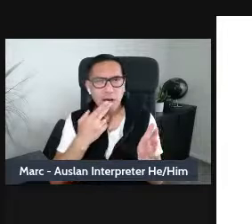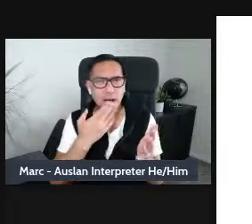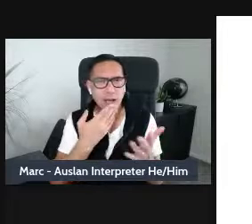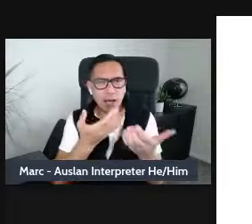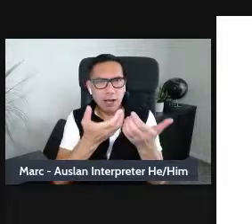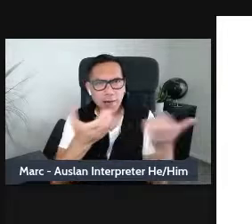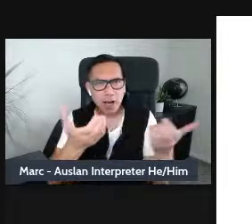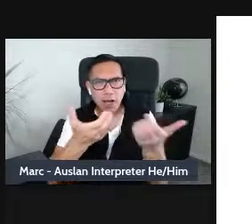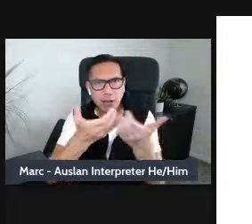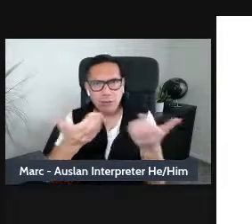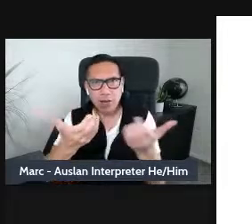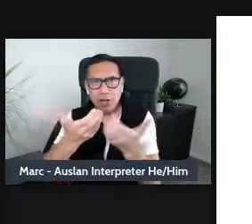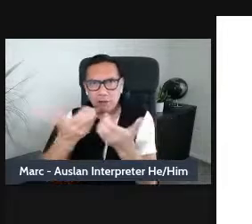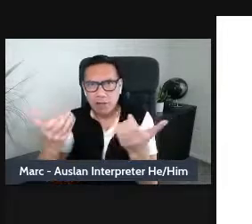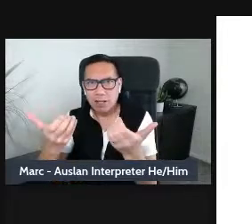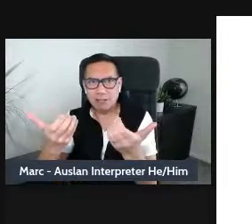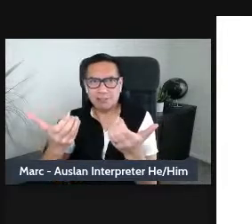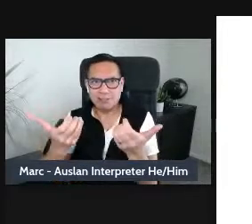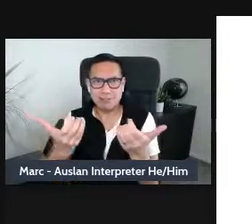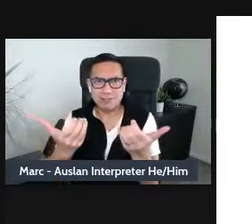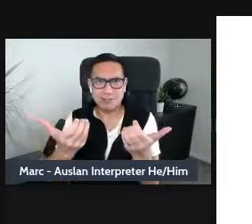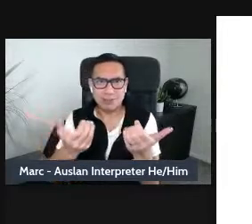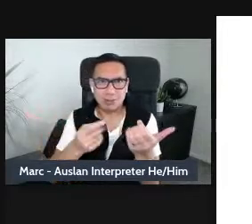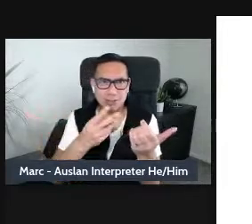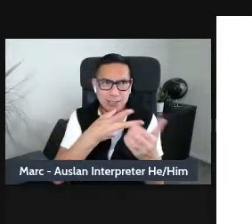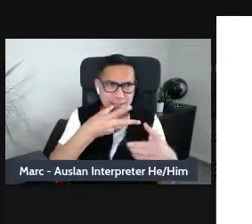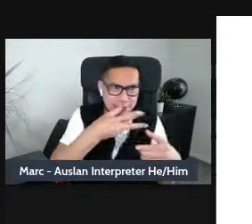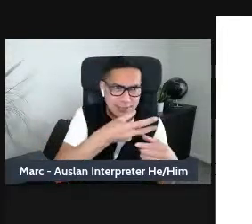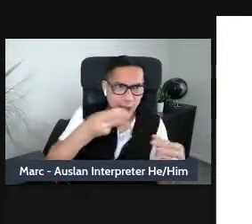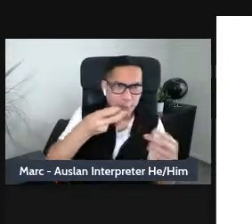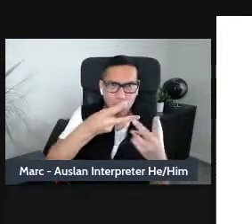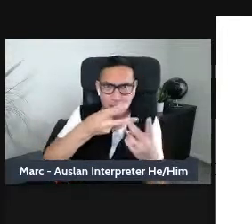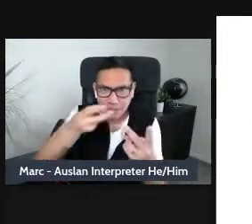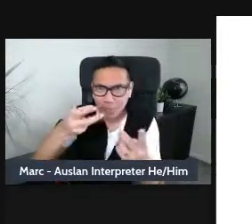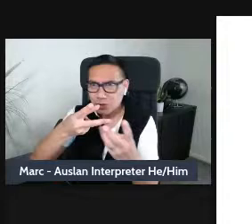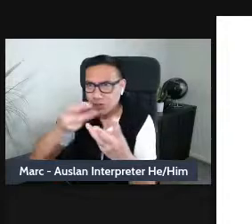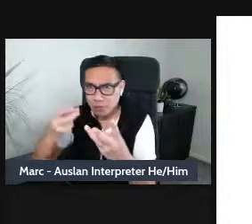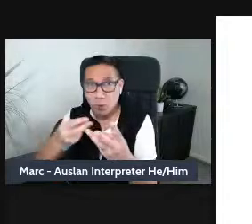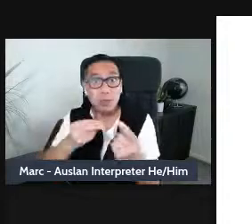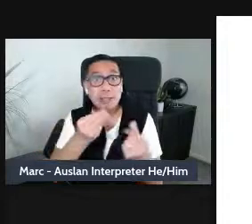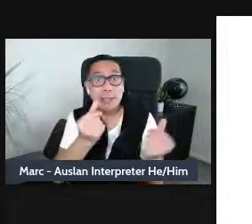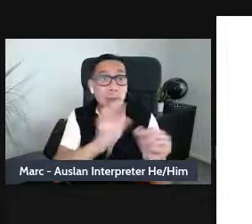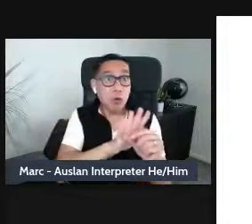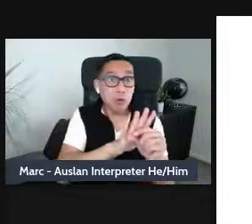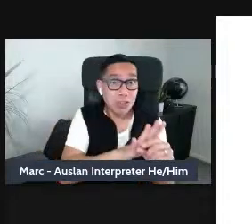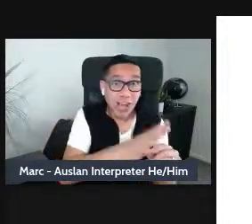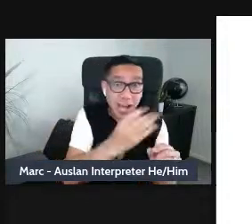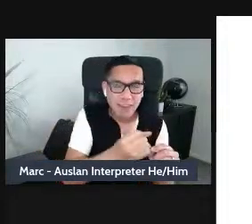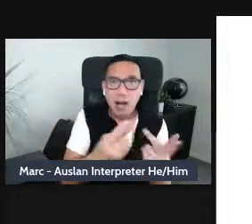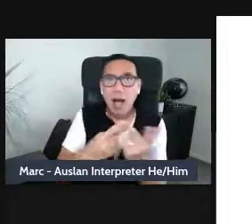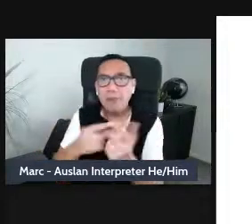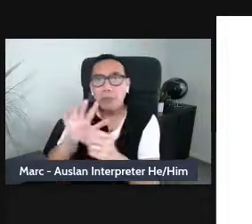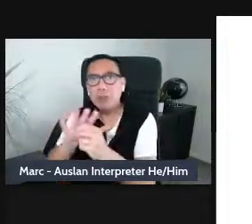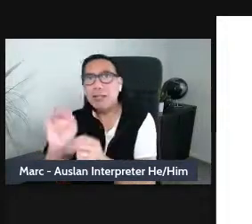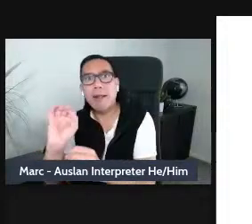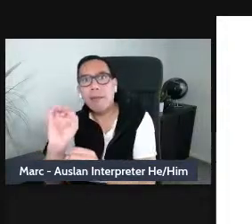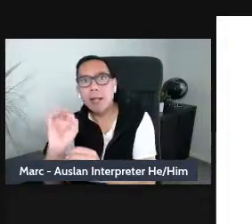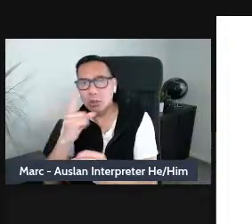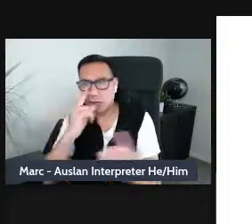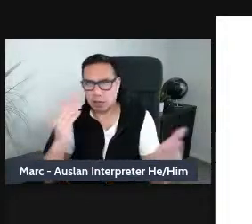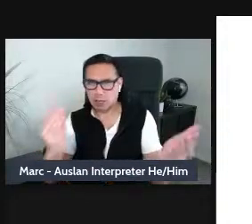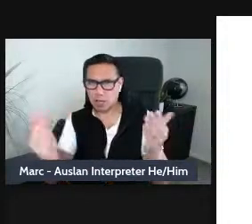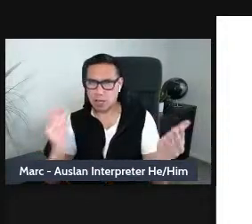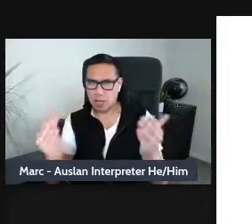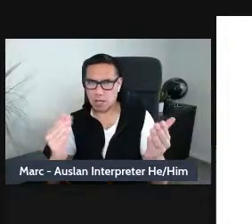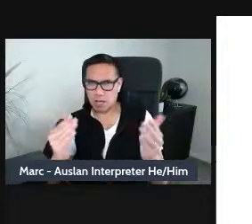the samples into those that caused a pressure rise and those that didn't, so that I could look and compare the two protein